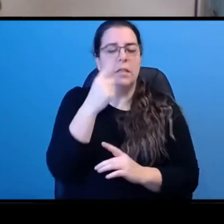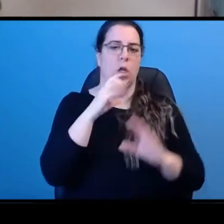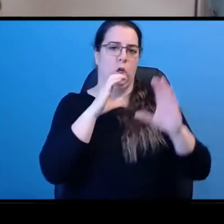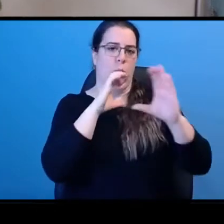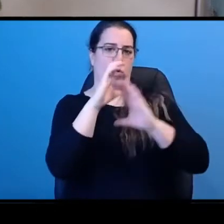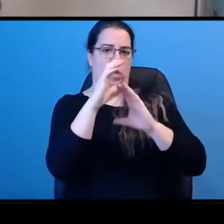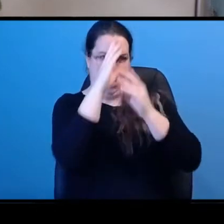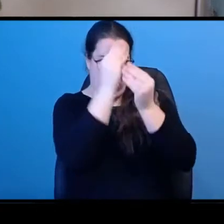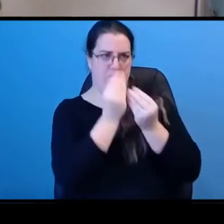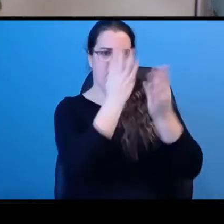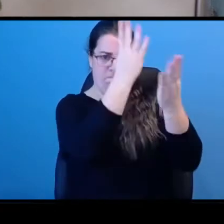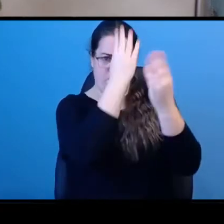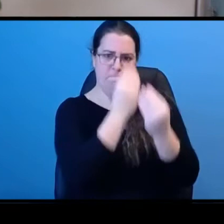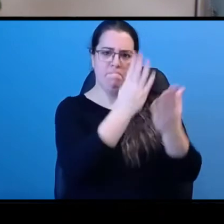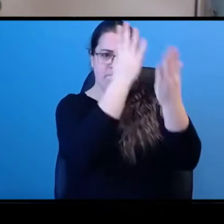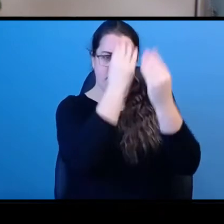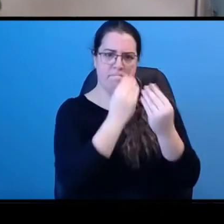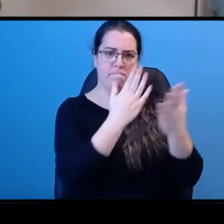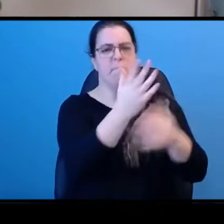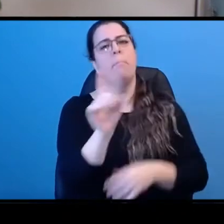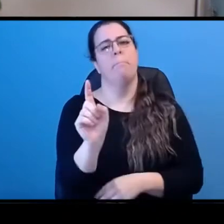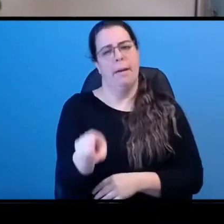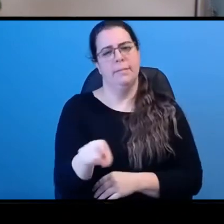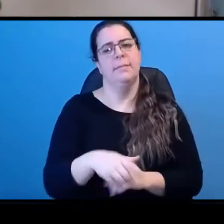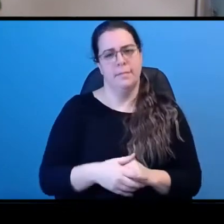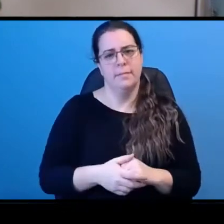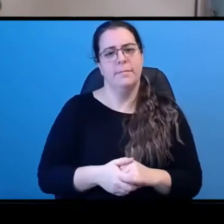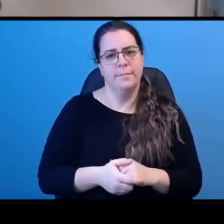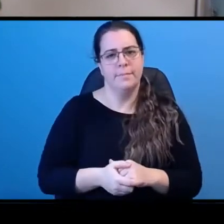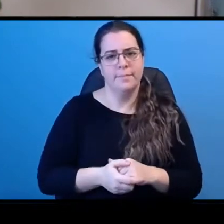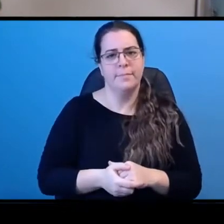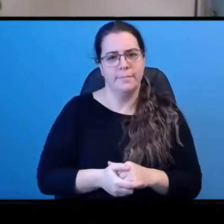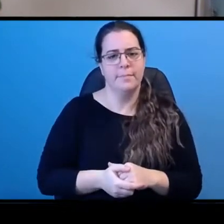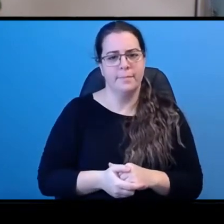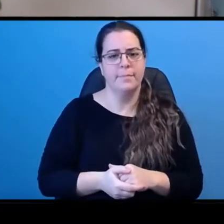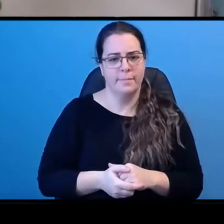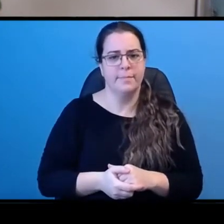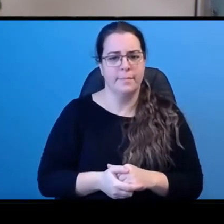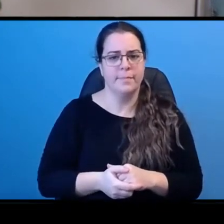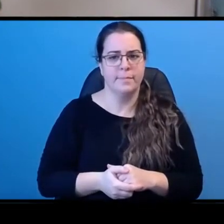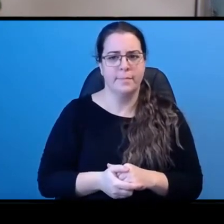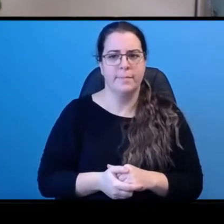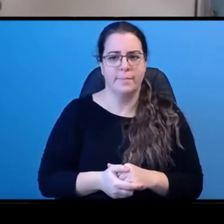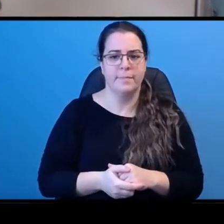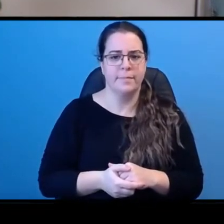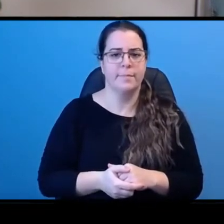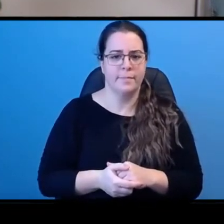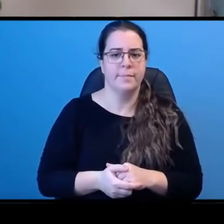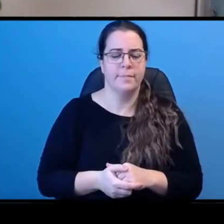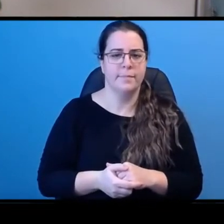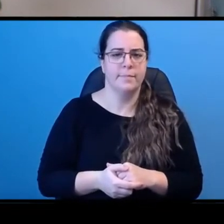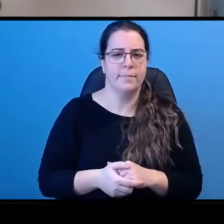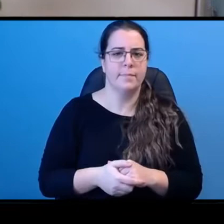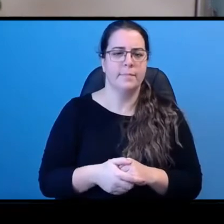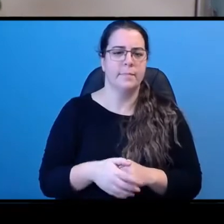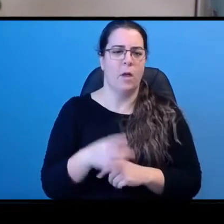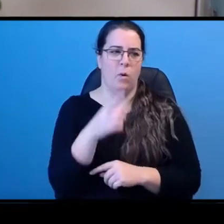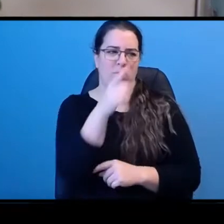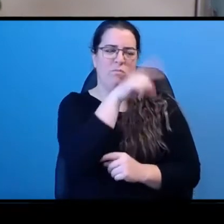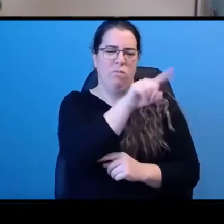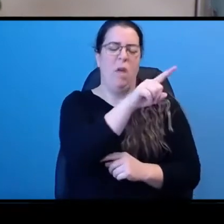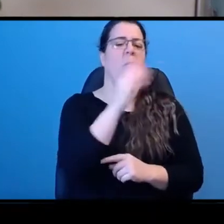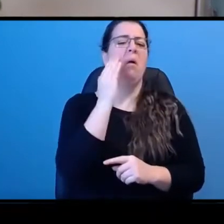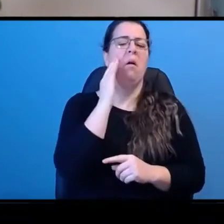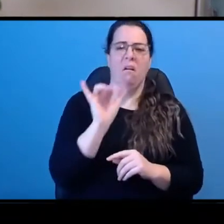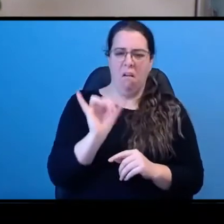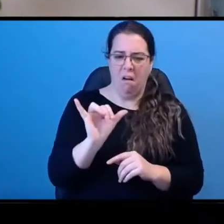you're checking in and keeping them up to date on how that money's being used and how that project is coming along, because that's really what they care